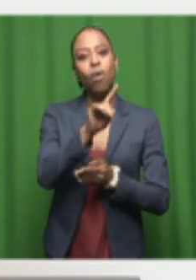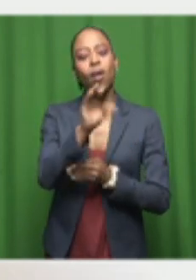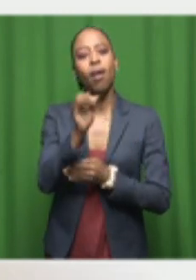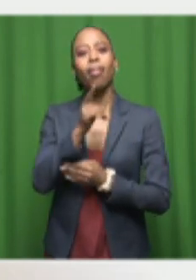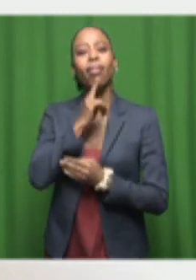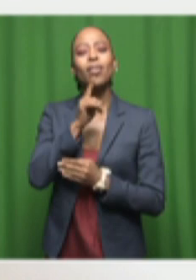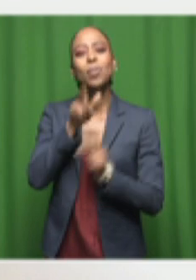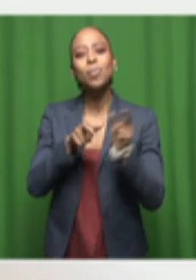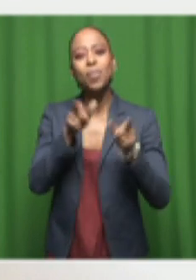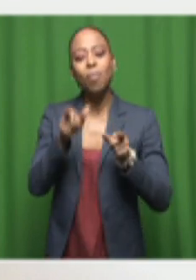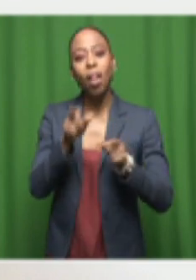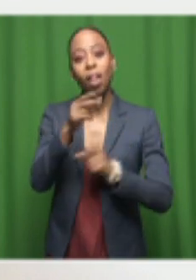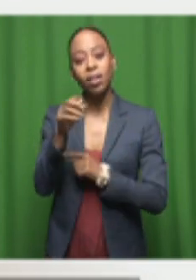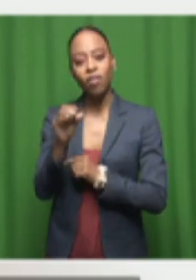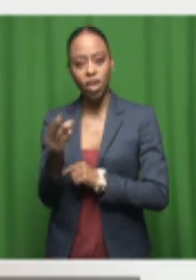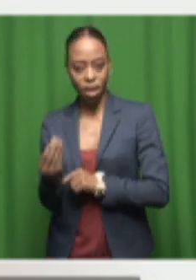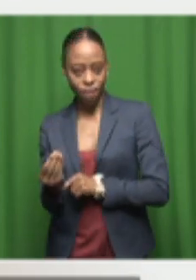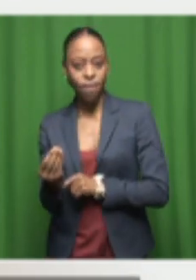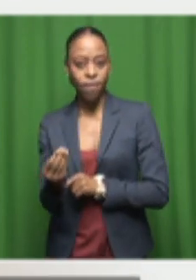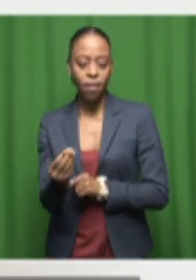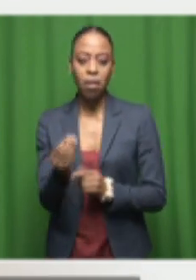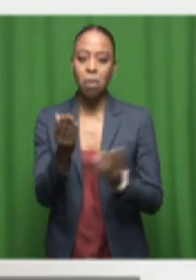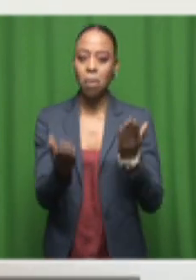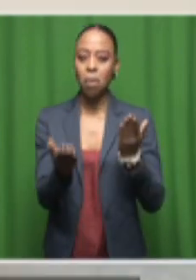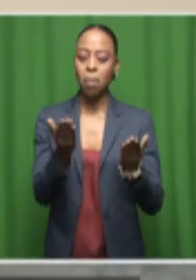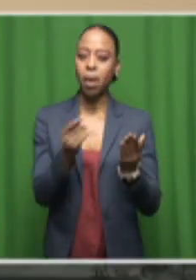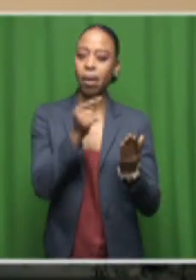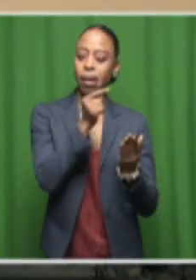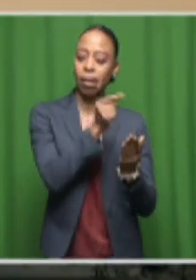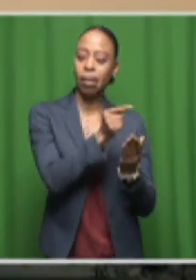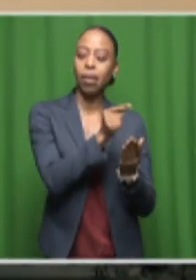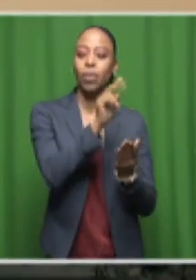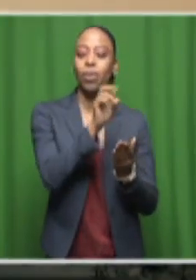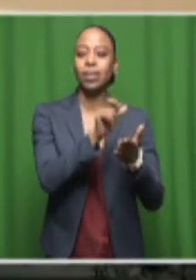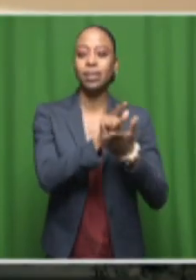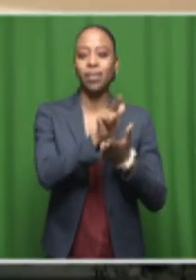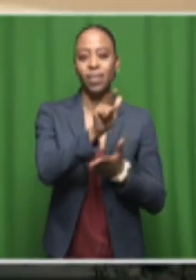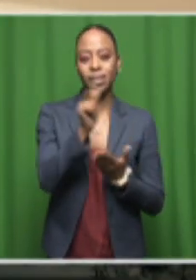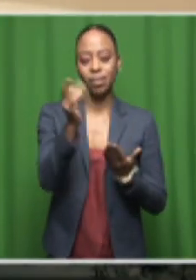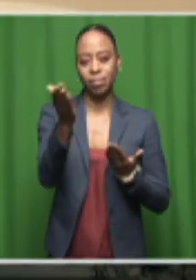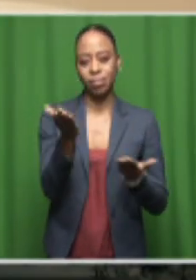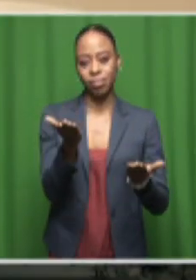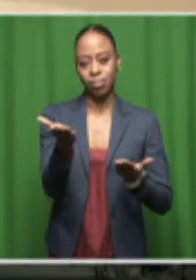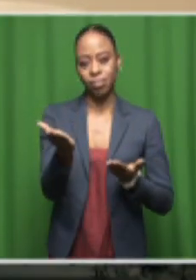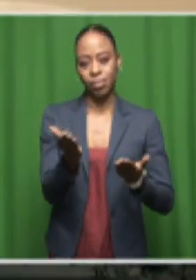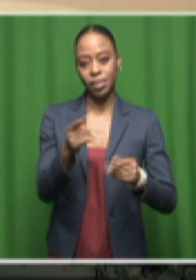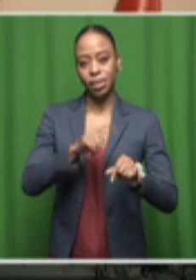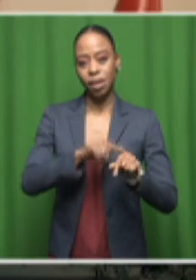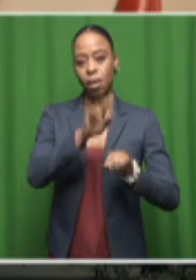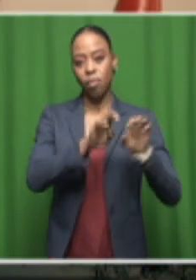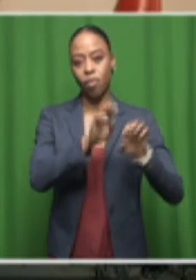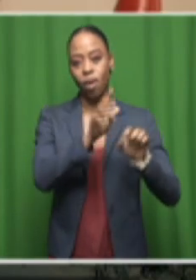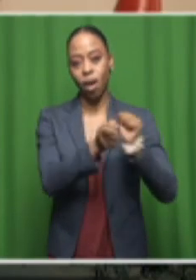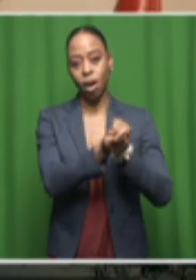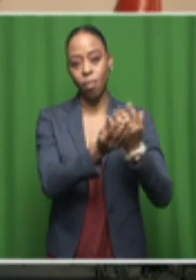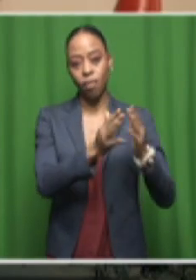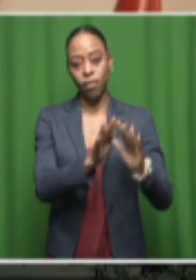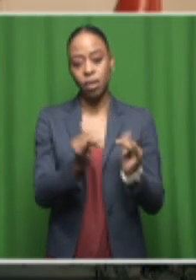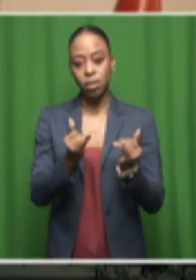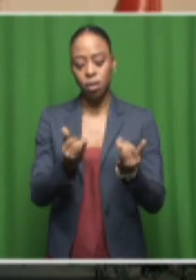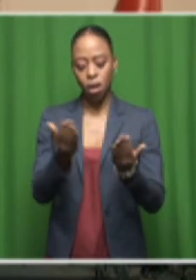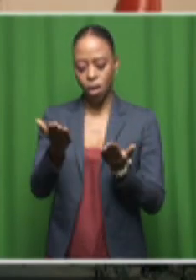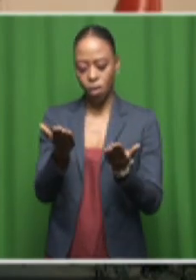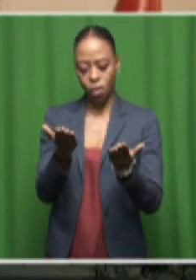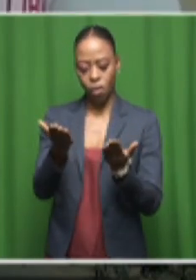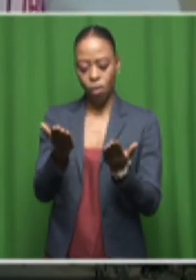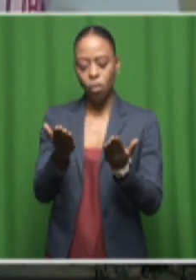people living with HIV than we had in 2017 when we did the previous survey. And when you look at the